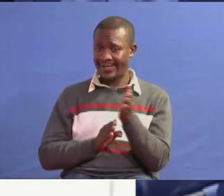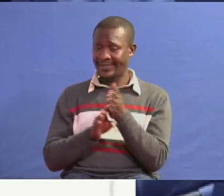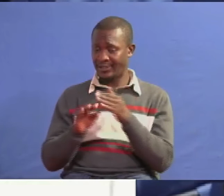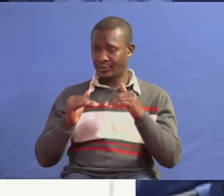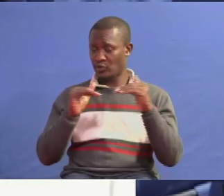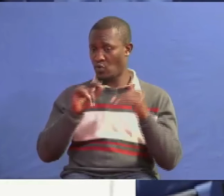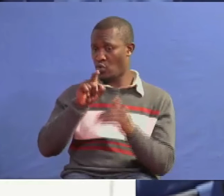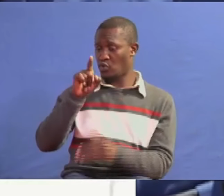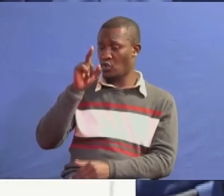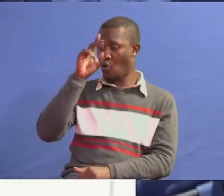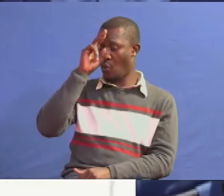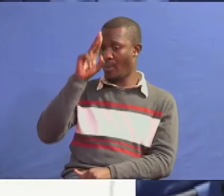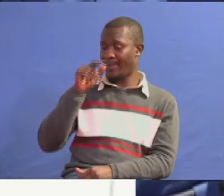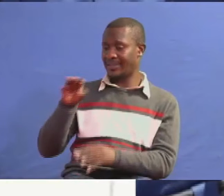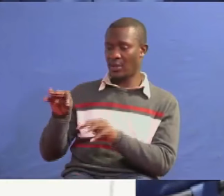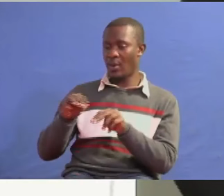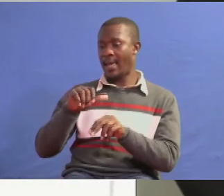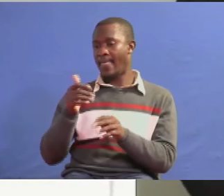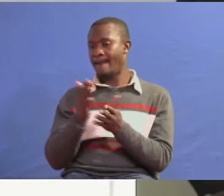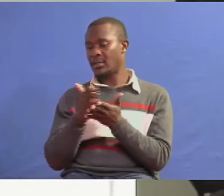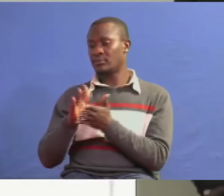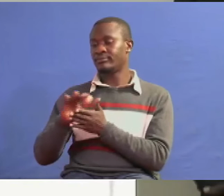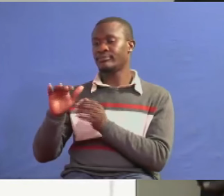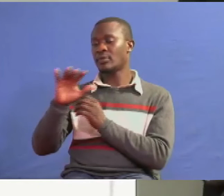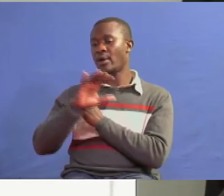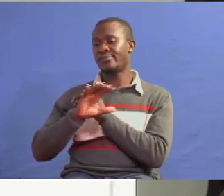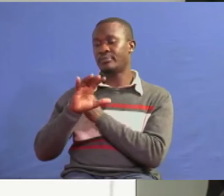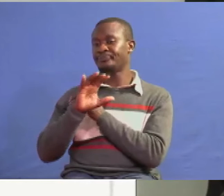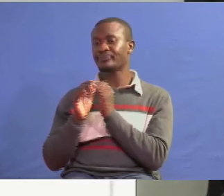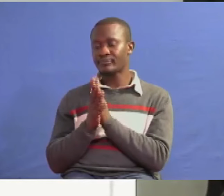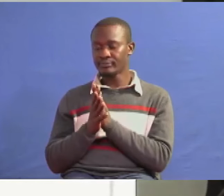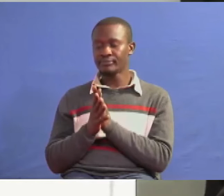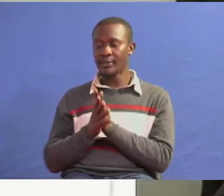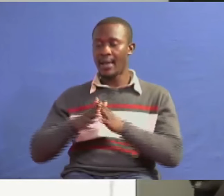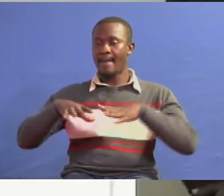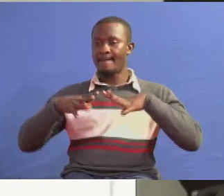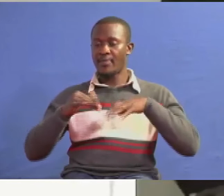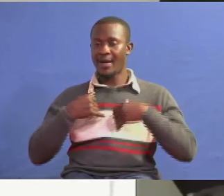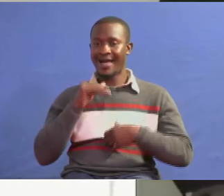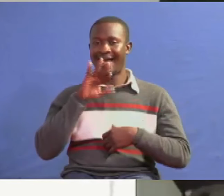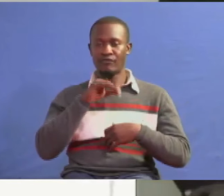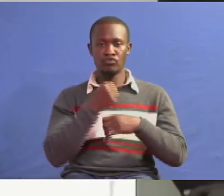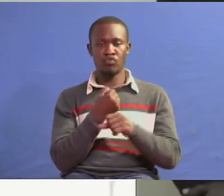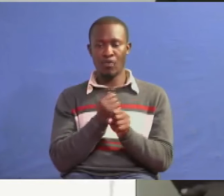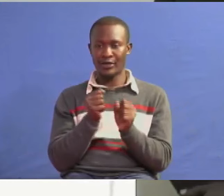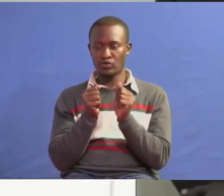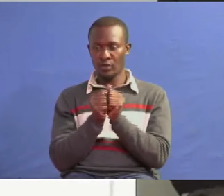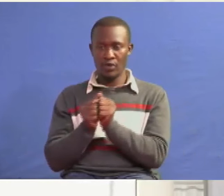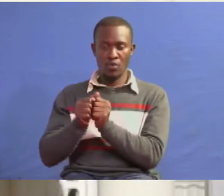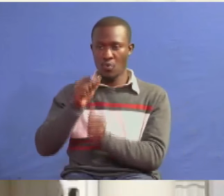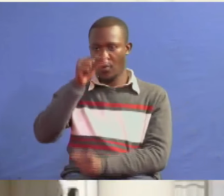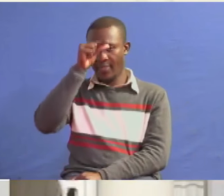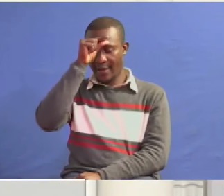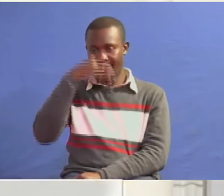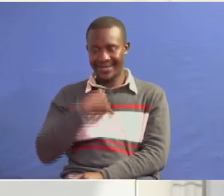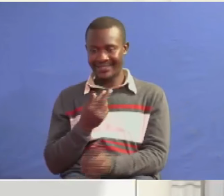those officers must go to other parts of the country. The residents now have been urged to collaborate with the government and report